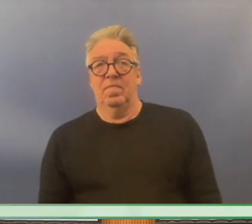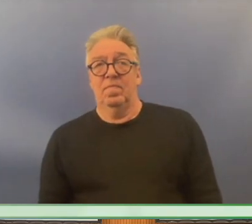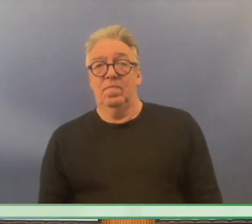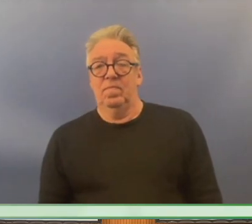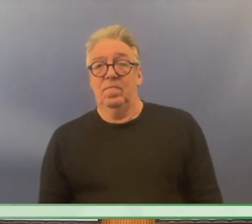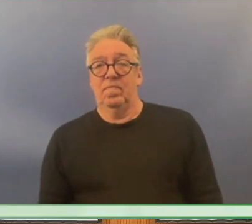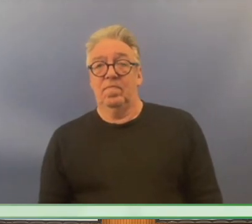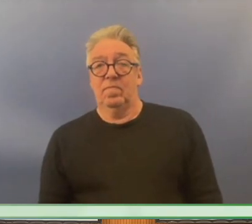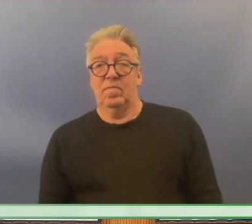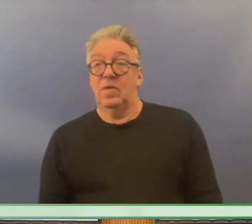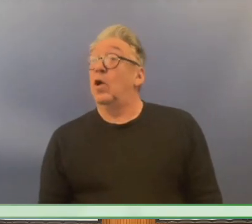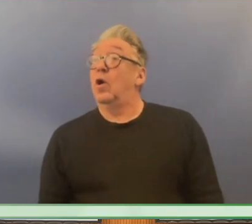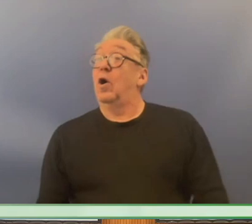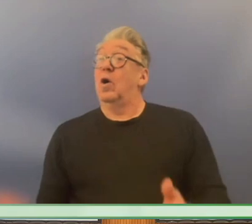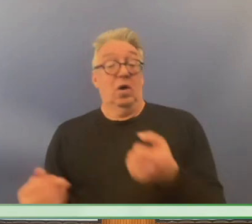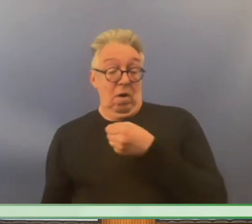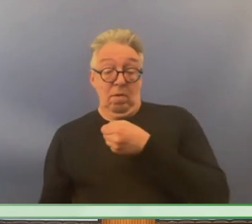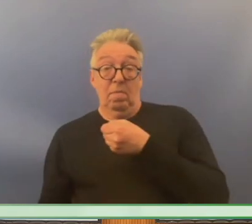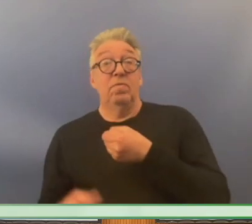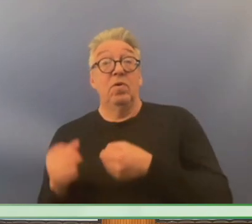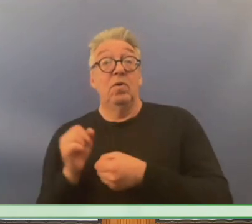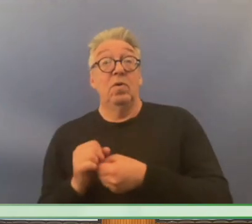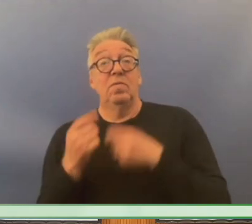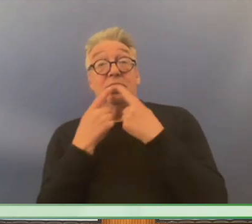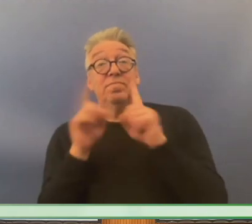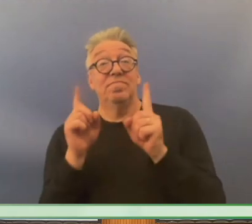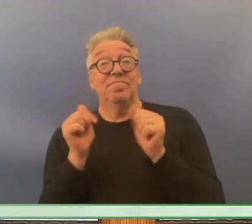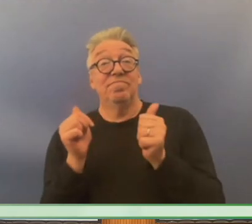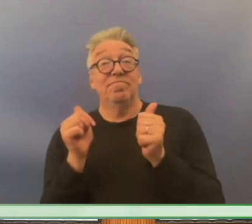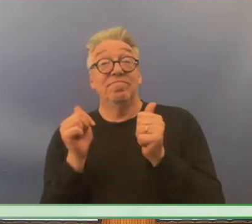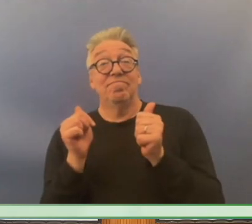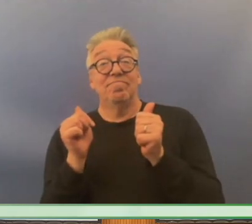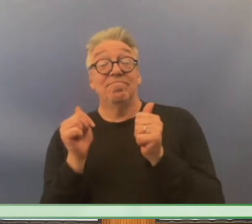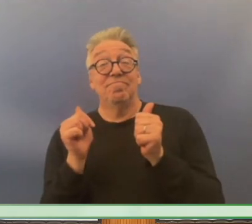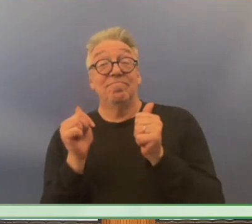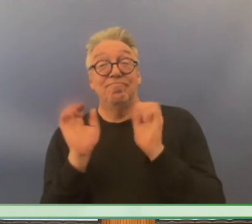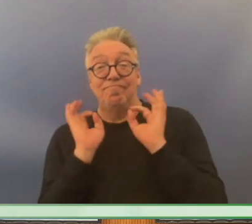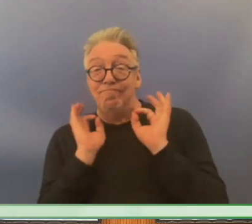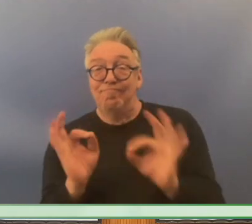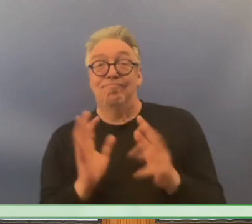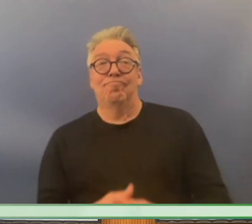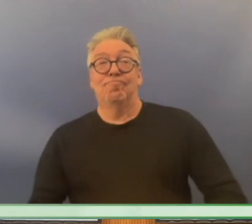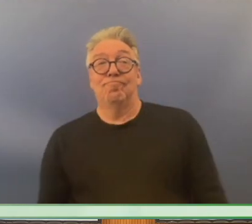Is this, oh yeah, it does work, very good. Okay, time there, and